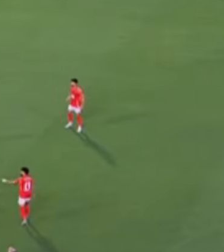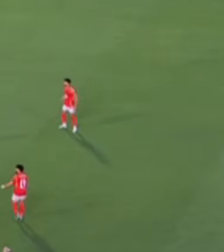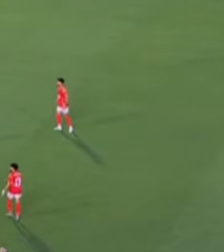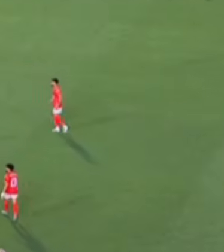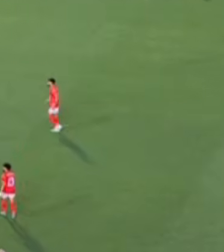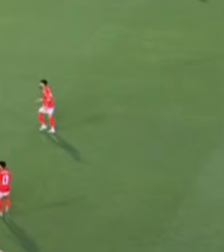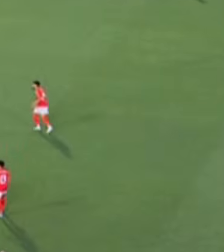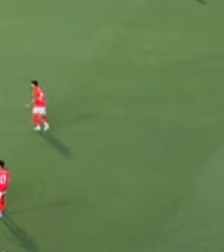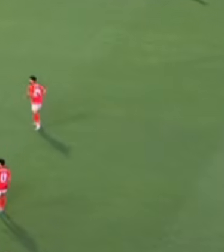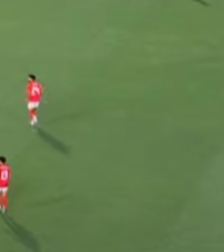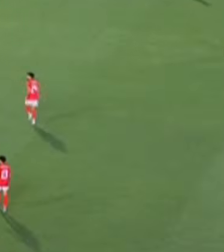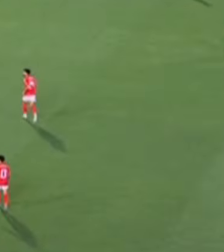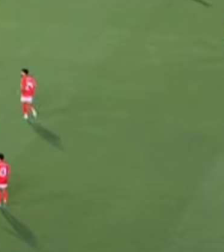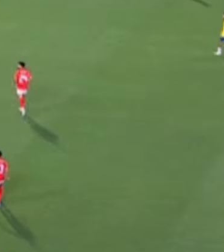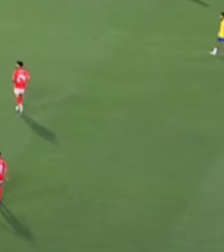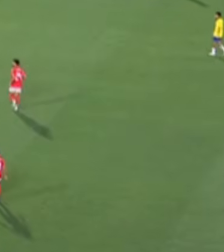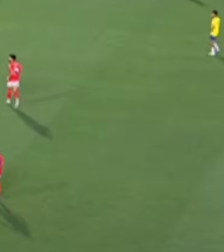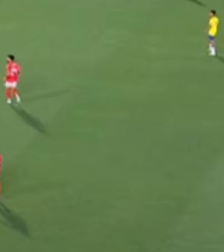bamlumkele